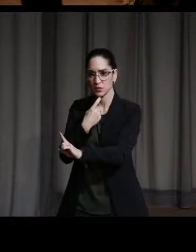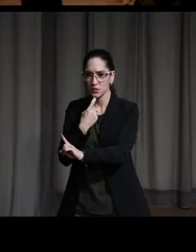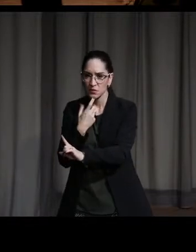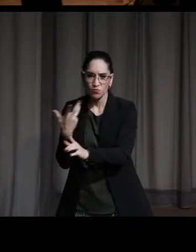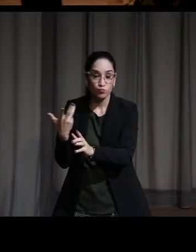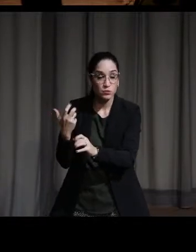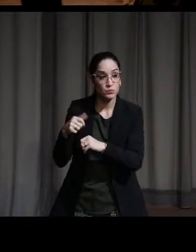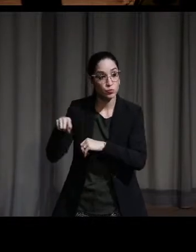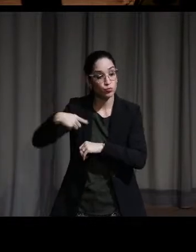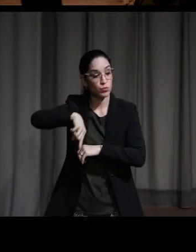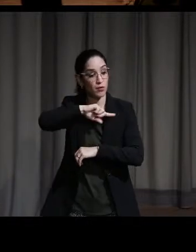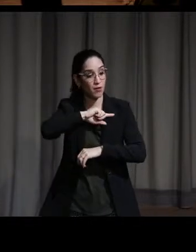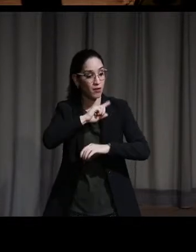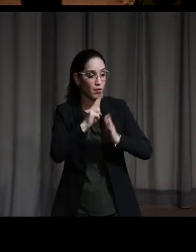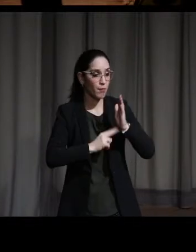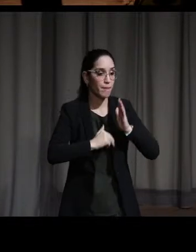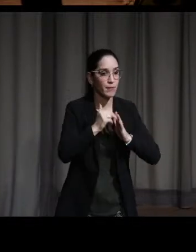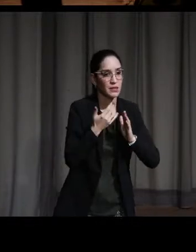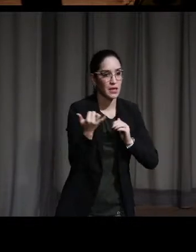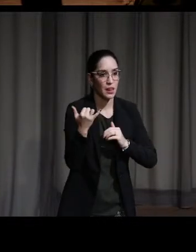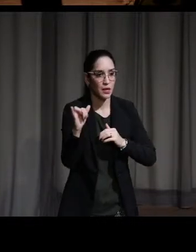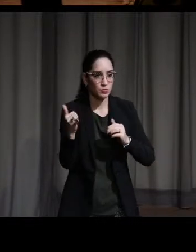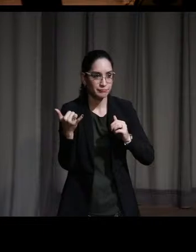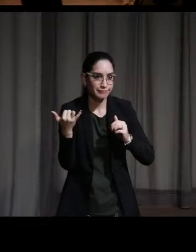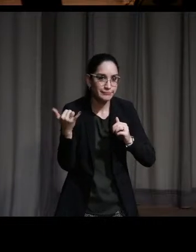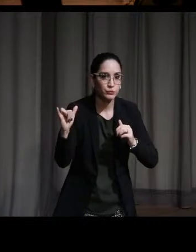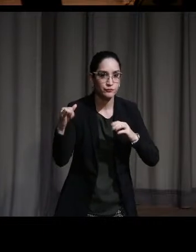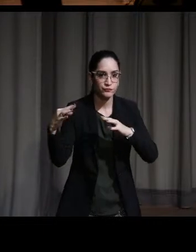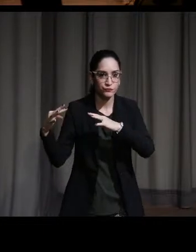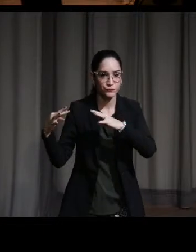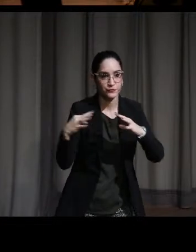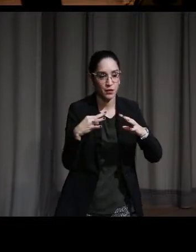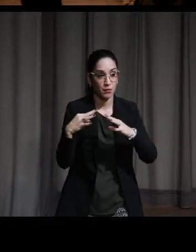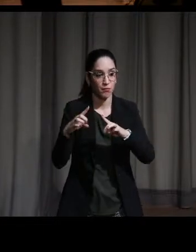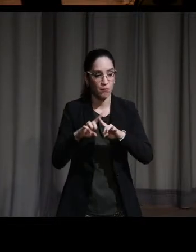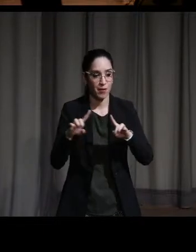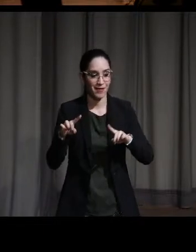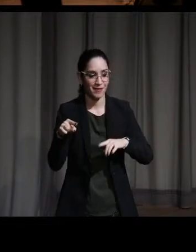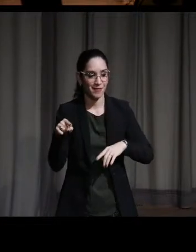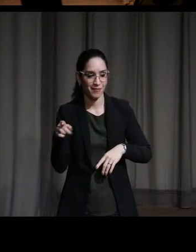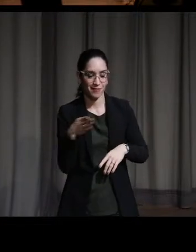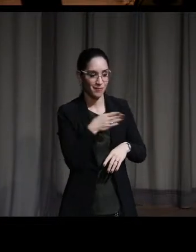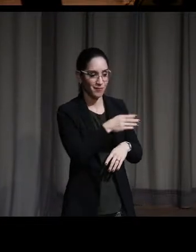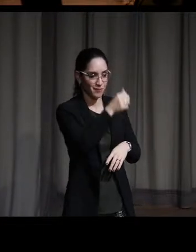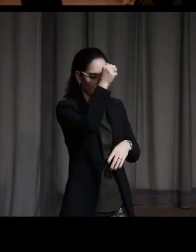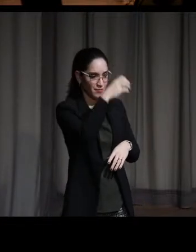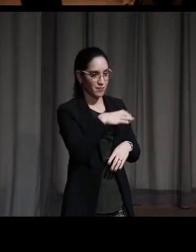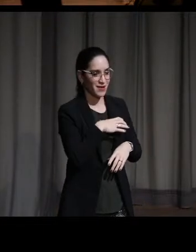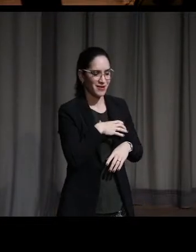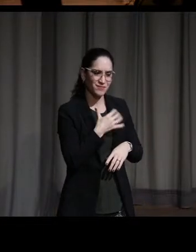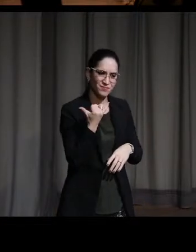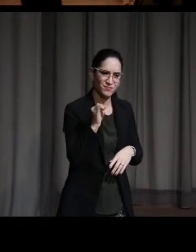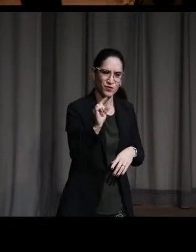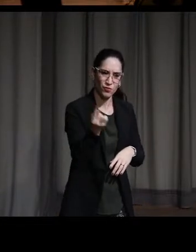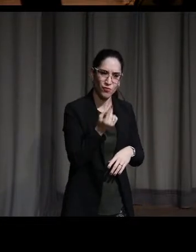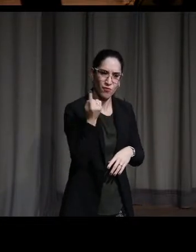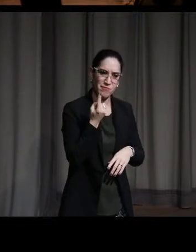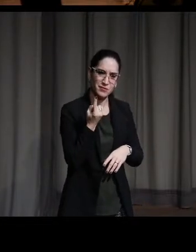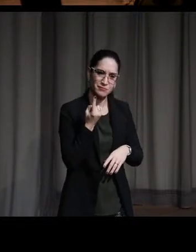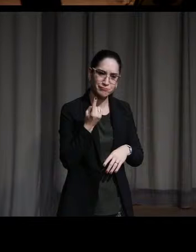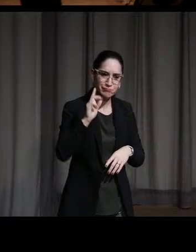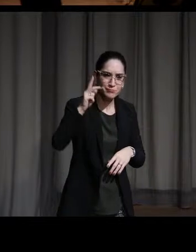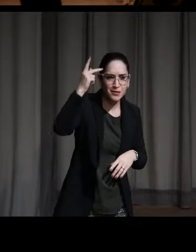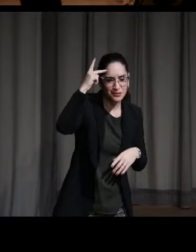painting as if we were, in the middle of a fight against imperialism. But this other guy just said that you don't always have to be talking about politics and art.